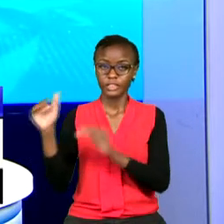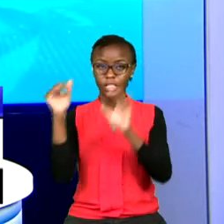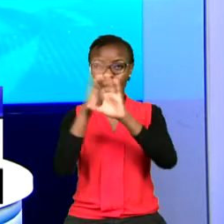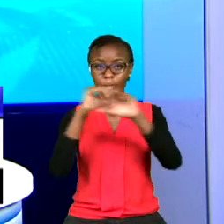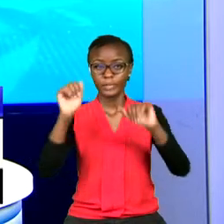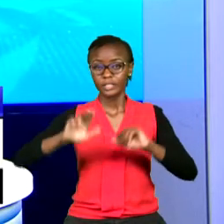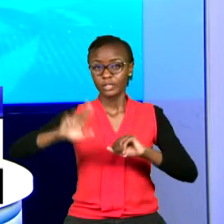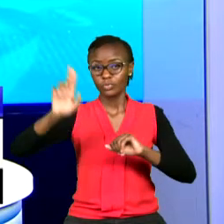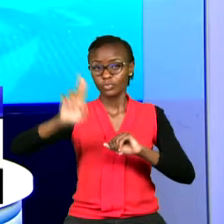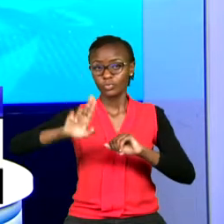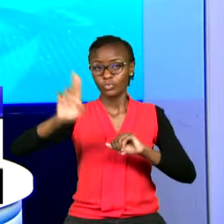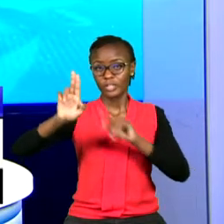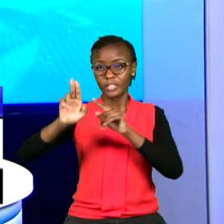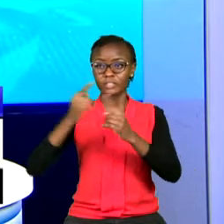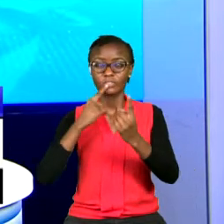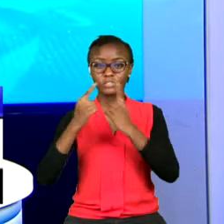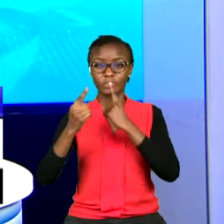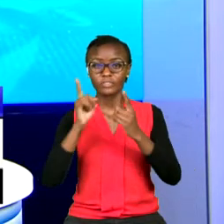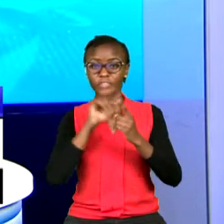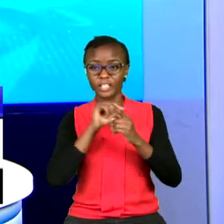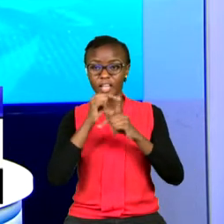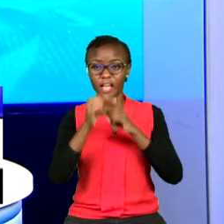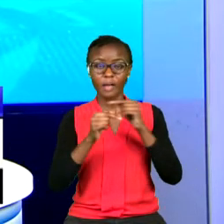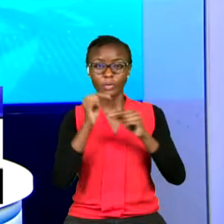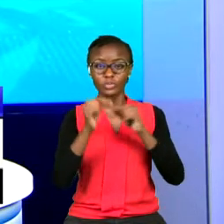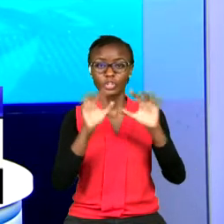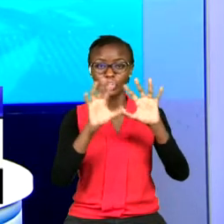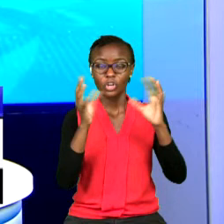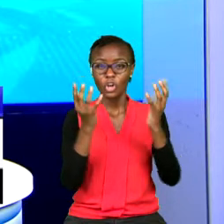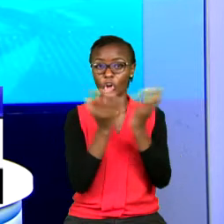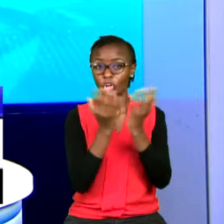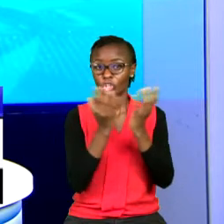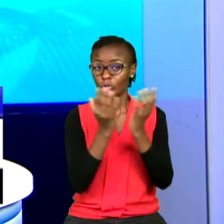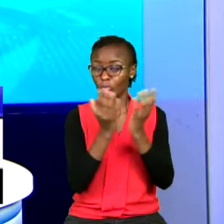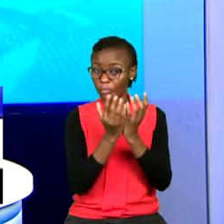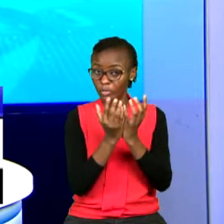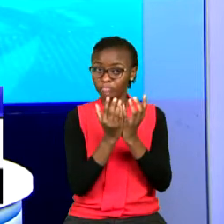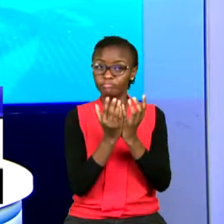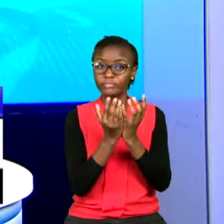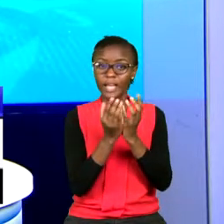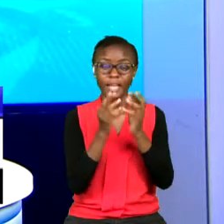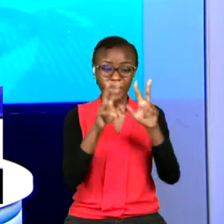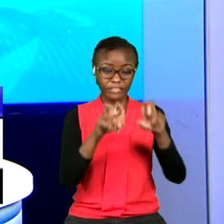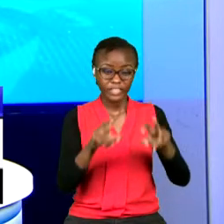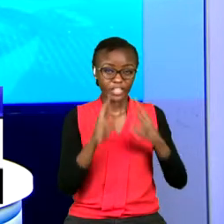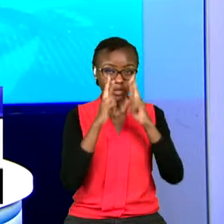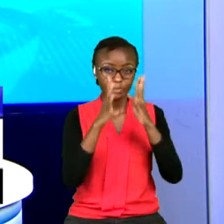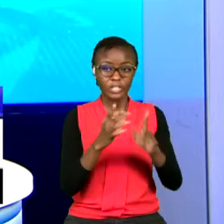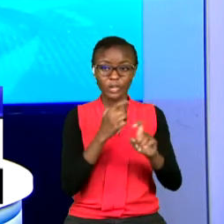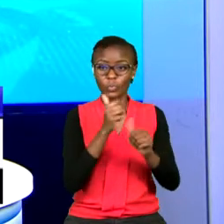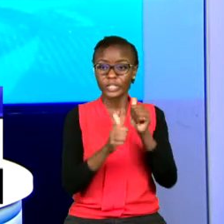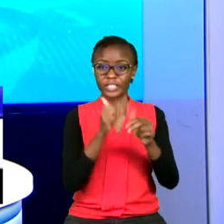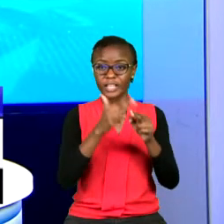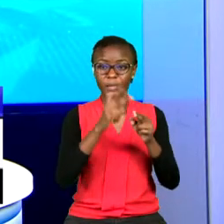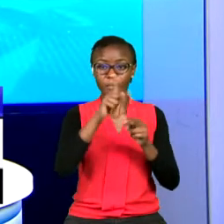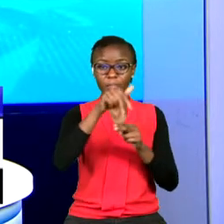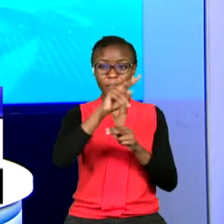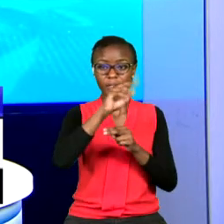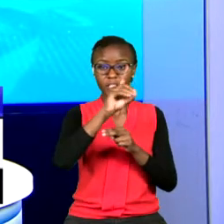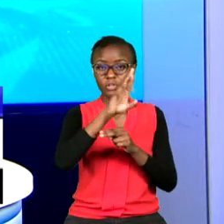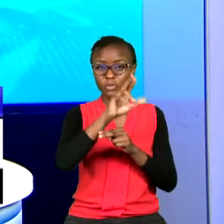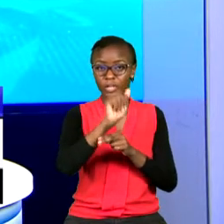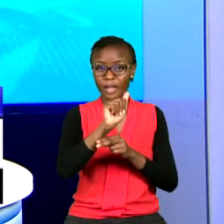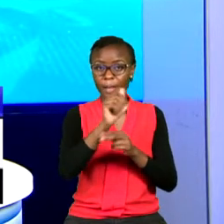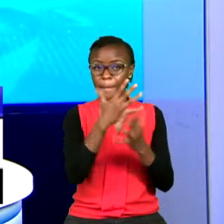has responded to allegations by the global investigative piece dubbed the PANDORA Papers, published by International Consortium of International